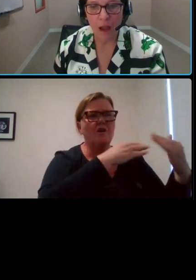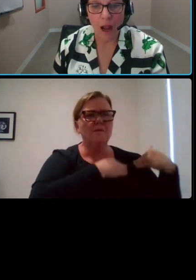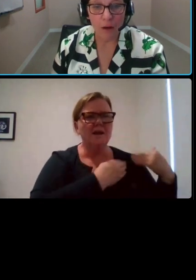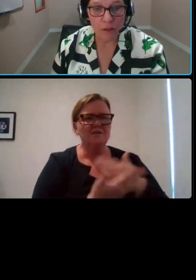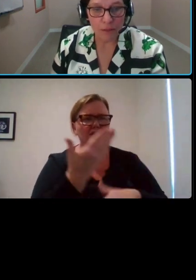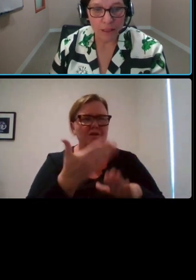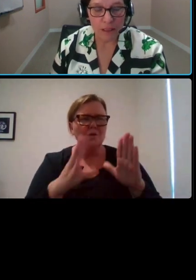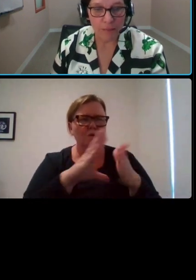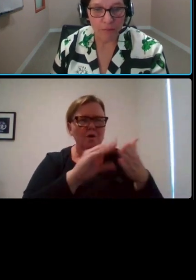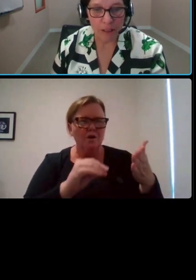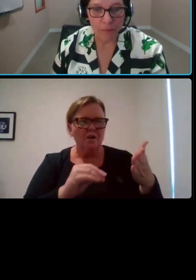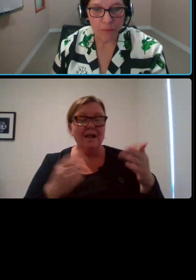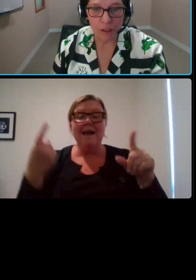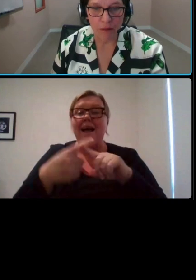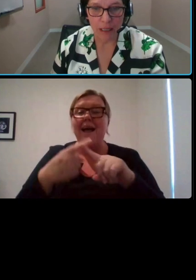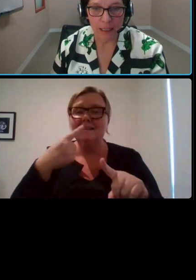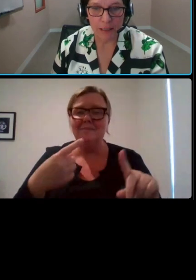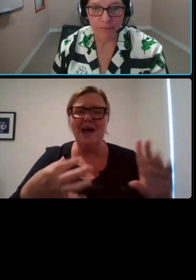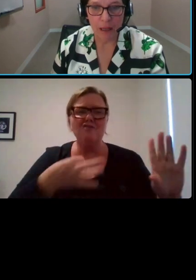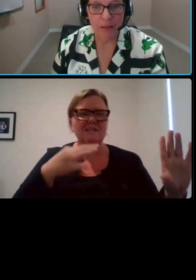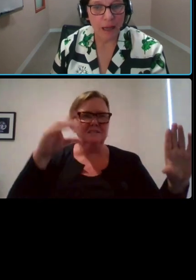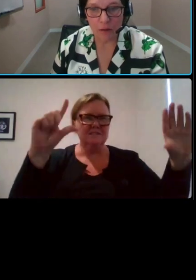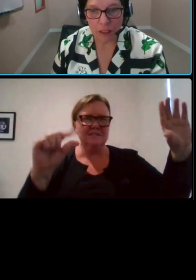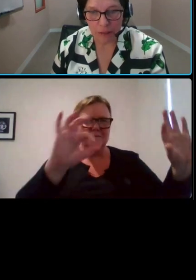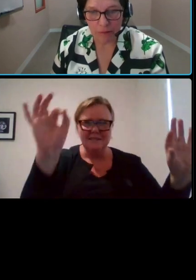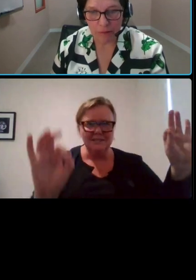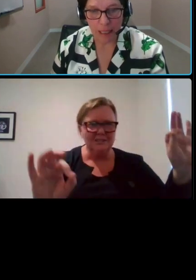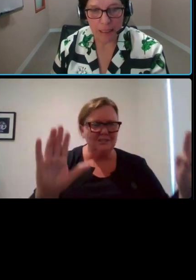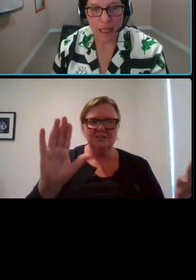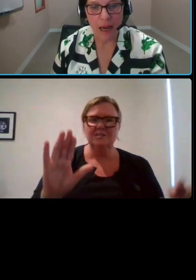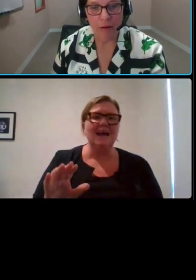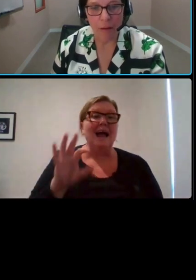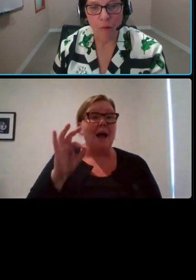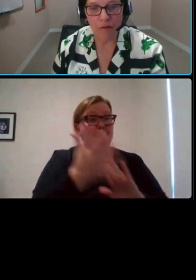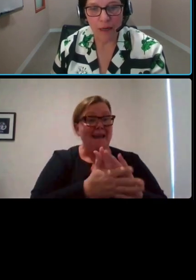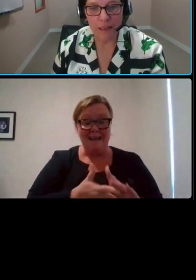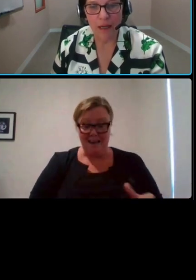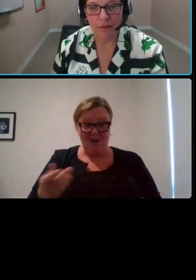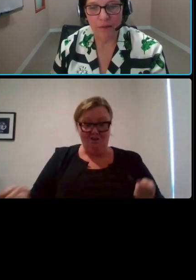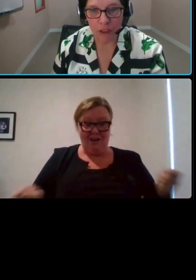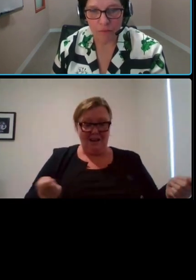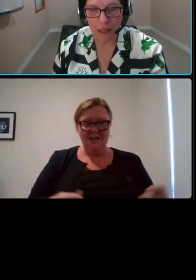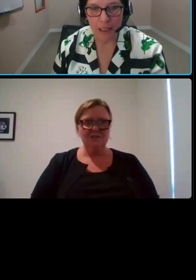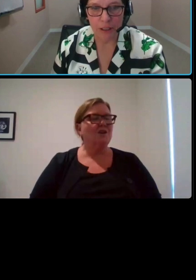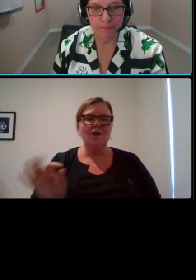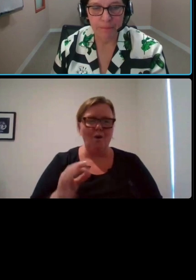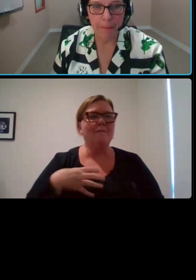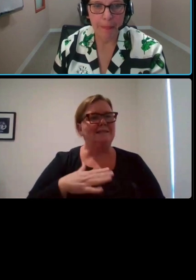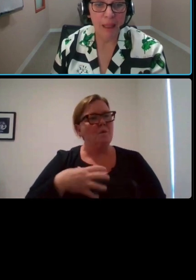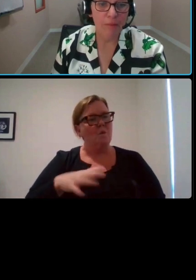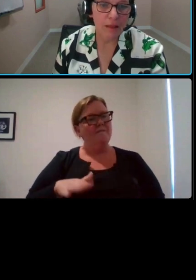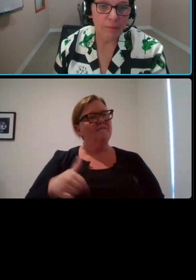model. I also mentioned about risk proportionate regulation. They are not deregulation, they are about more effective and efficient